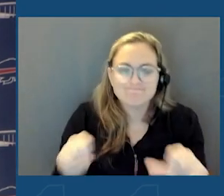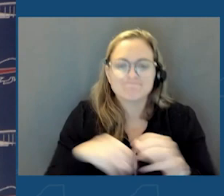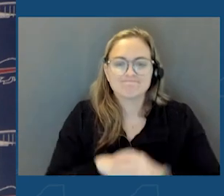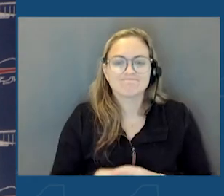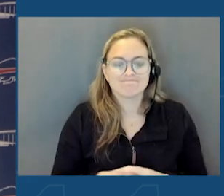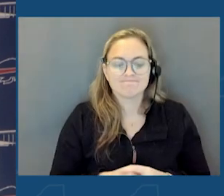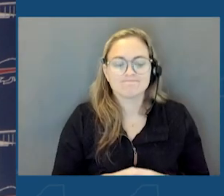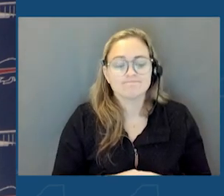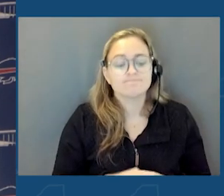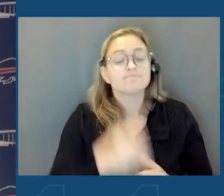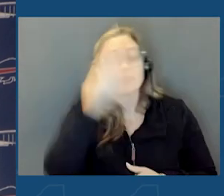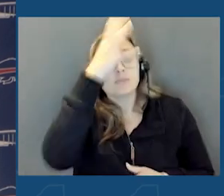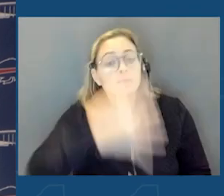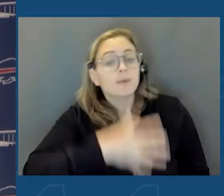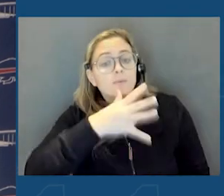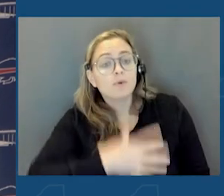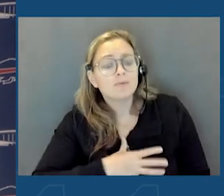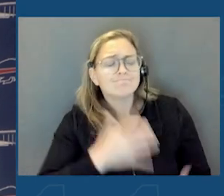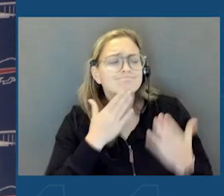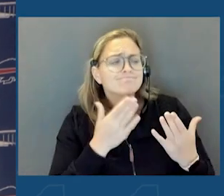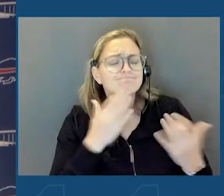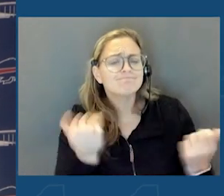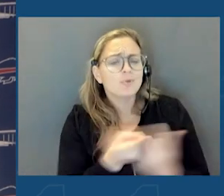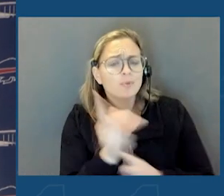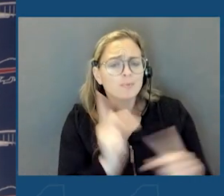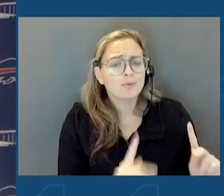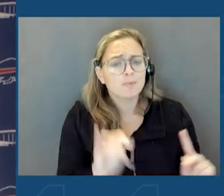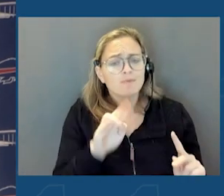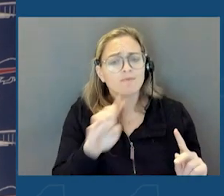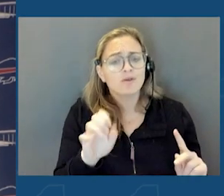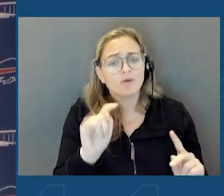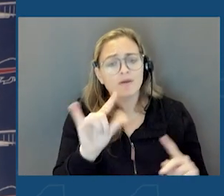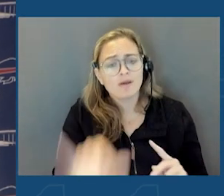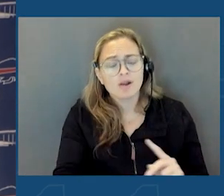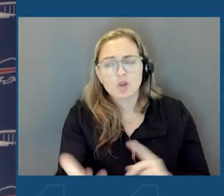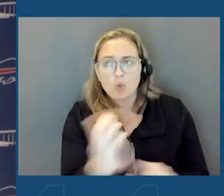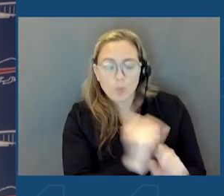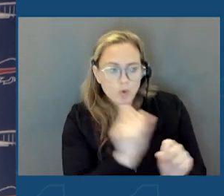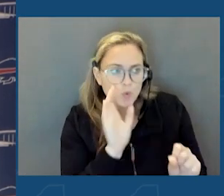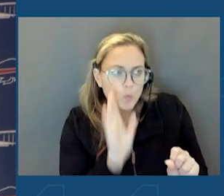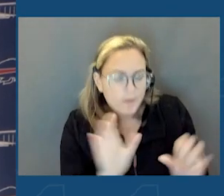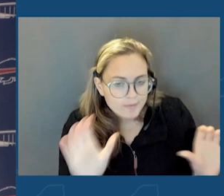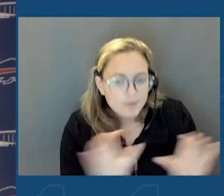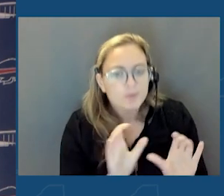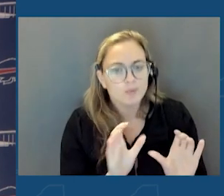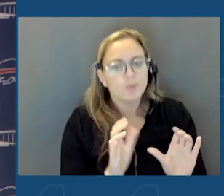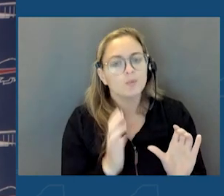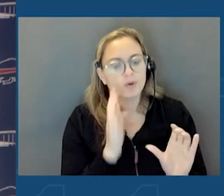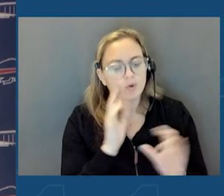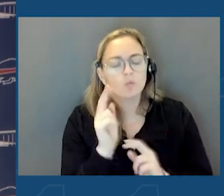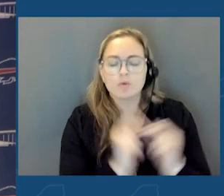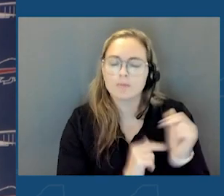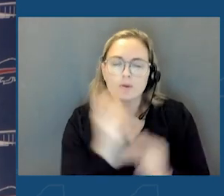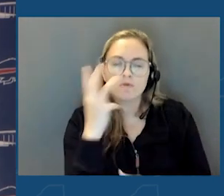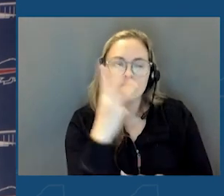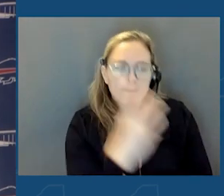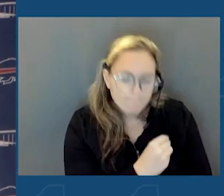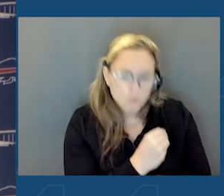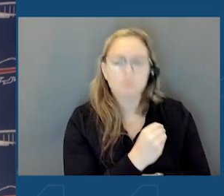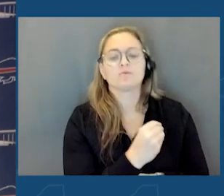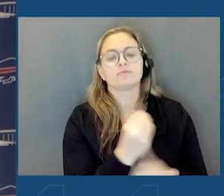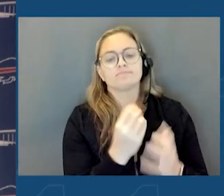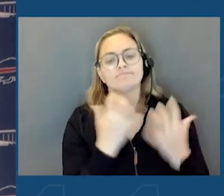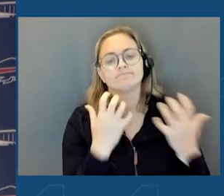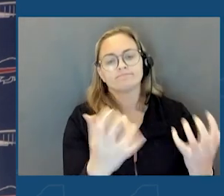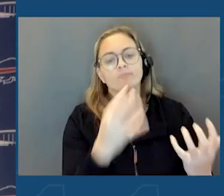building trades, thank you on behalf of the people of Erie County for the work that I know you're going to do, and I know you're going to build a beautiful, beautiful